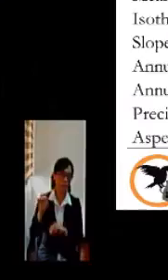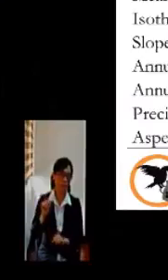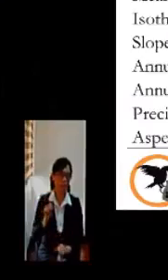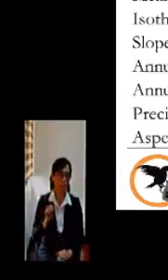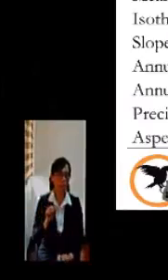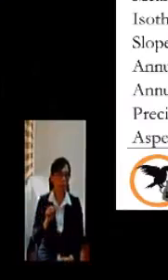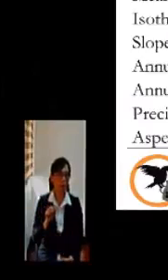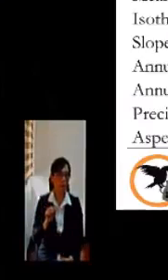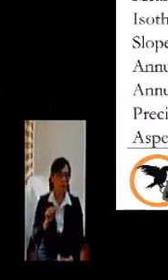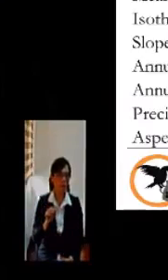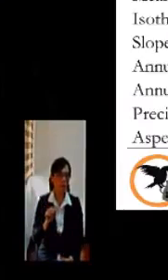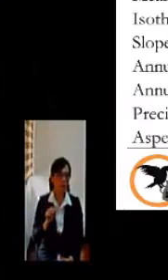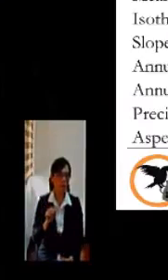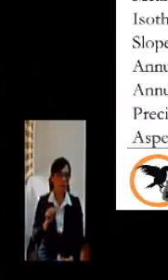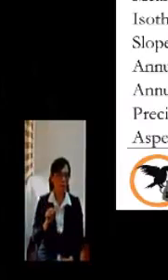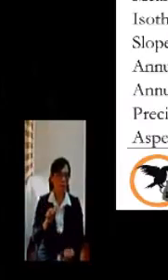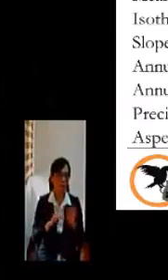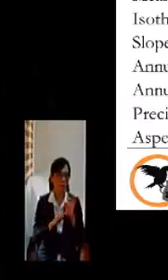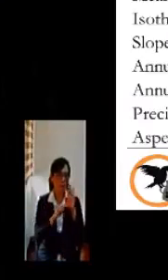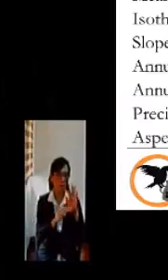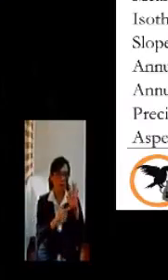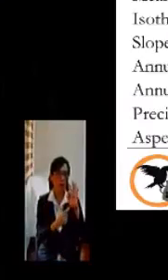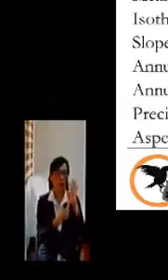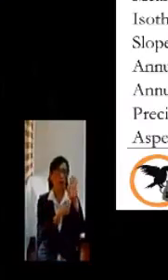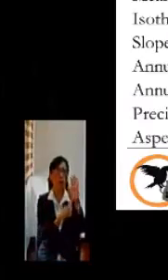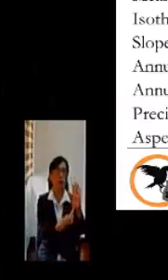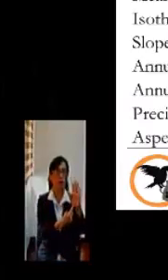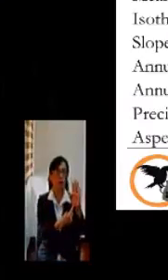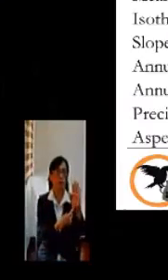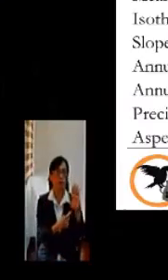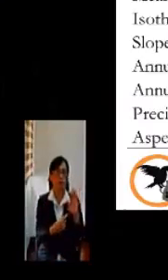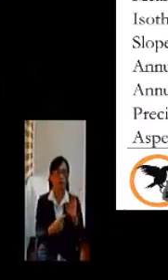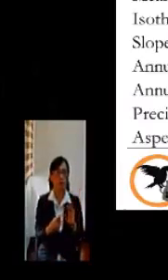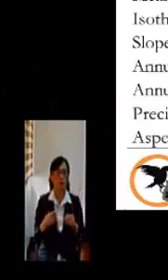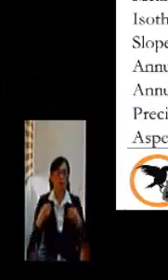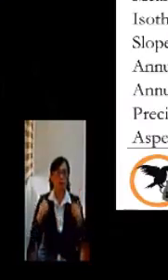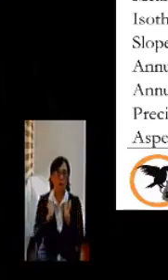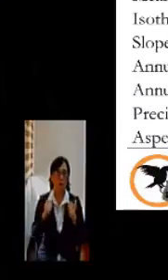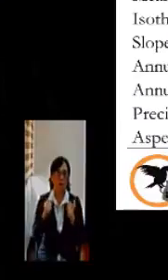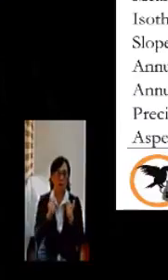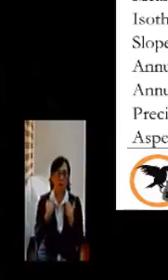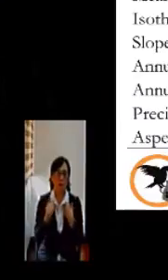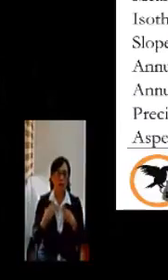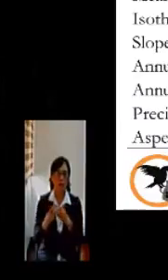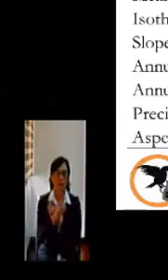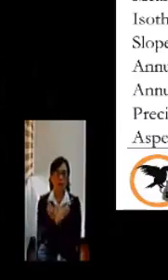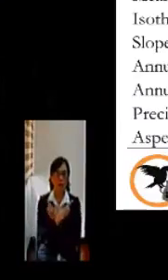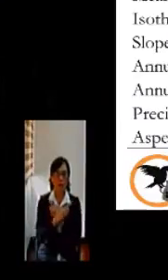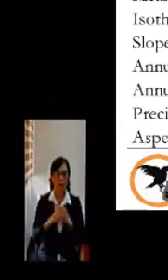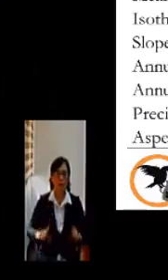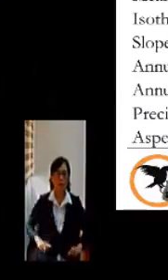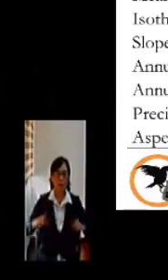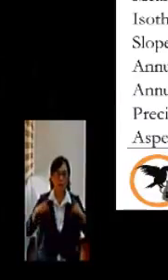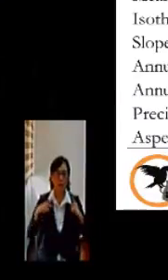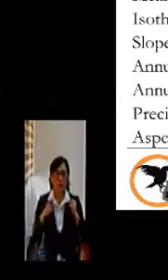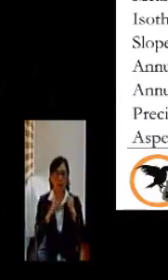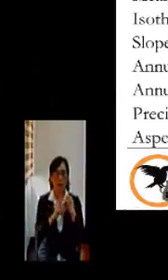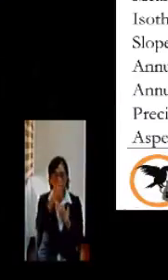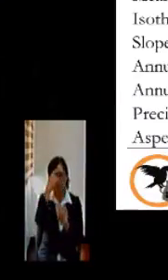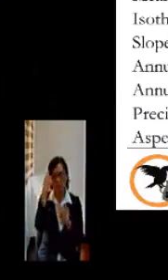essentially what this model is showing is that the species is hanging on to their life because temperature